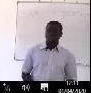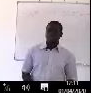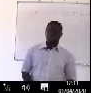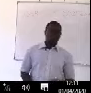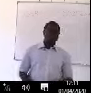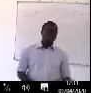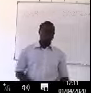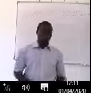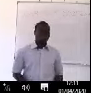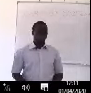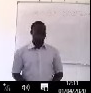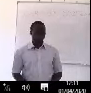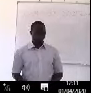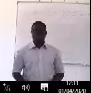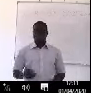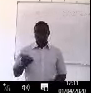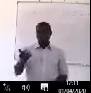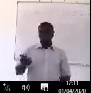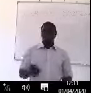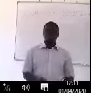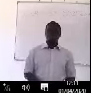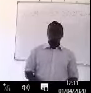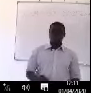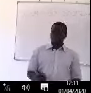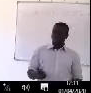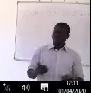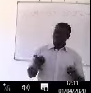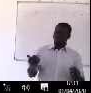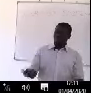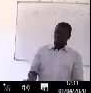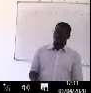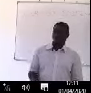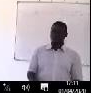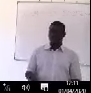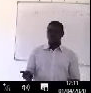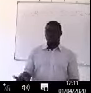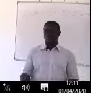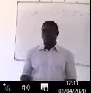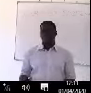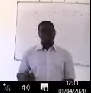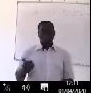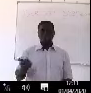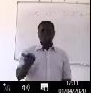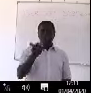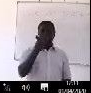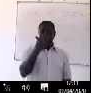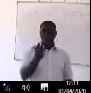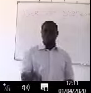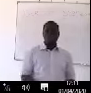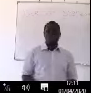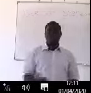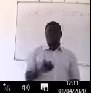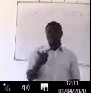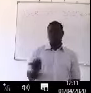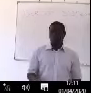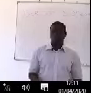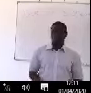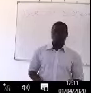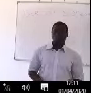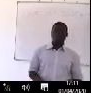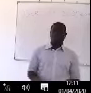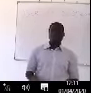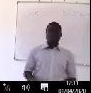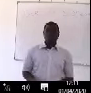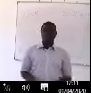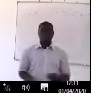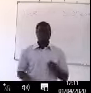how you supposed to eat on a table. That one, you learn it. But the other actions, but if people give you food, by